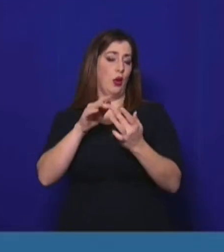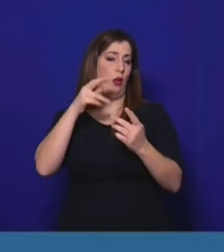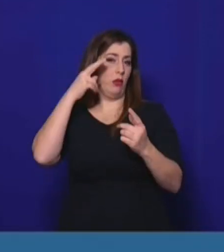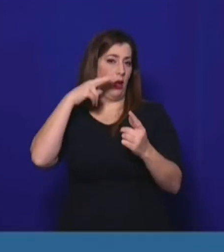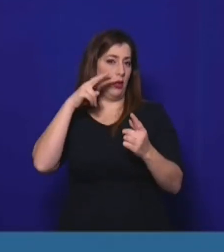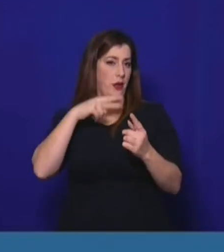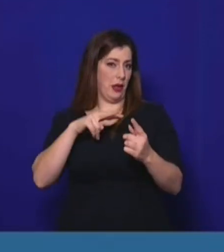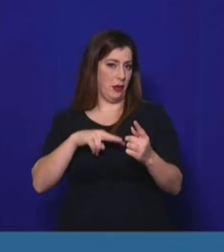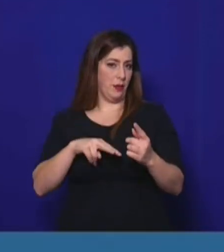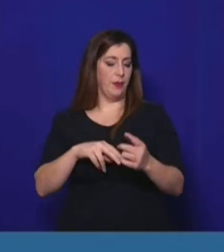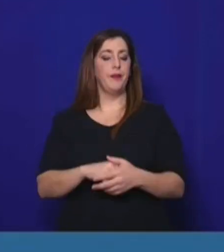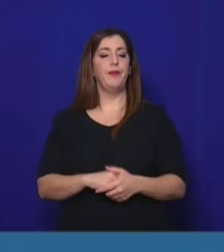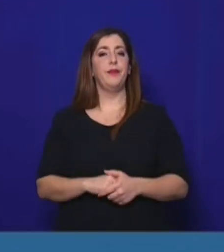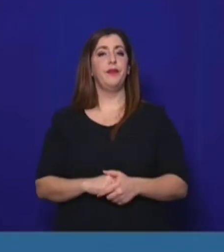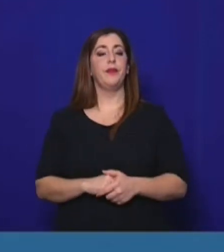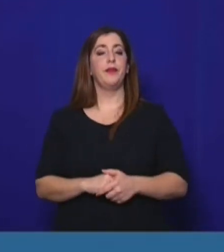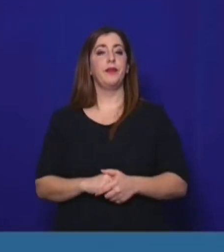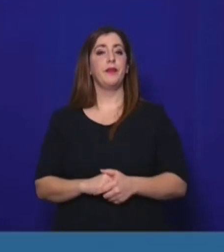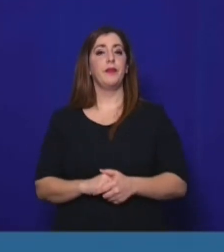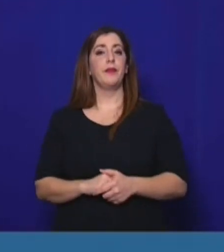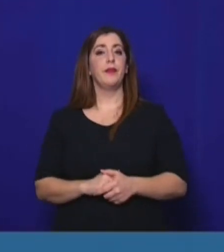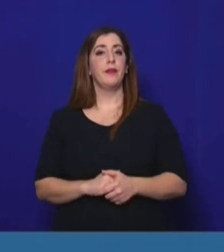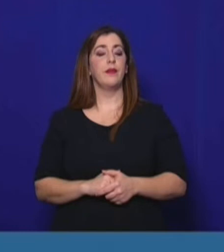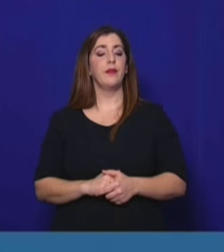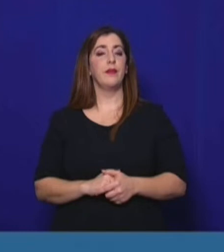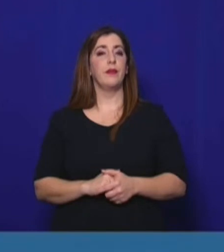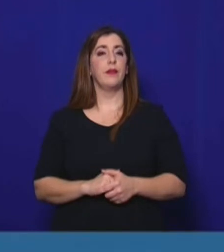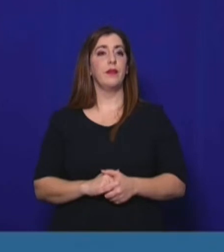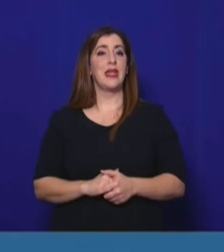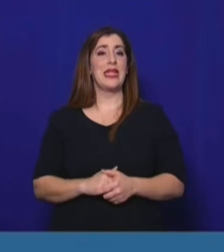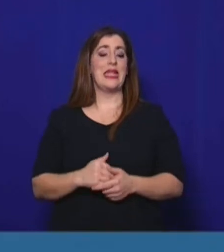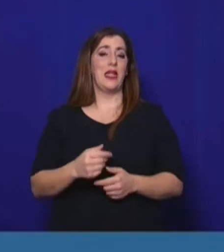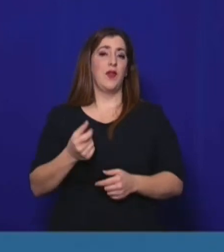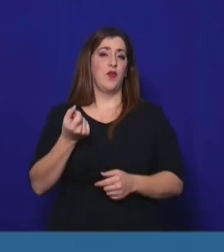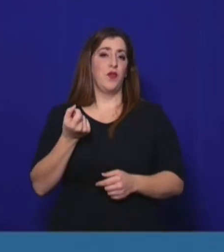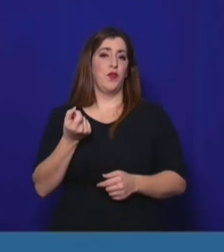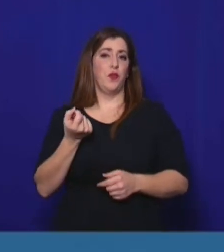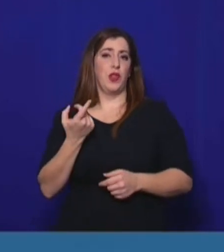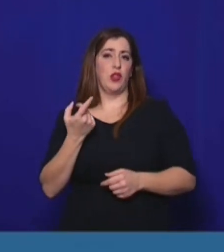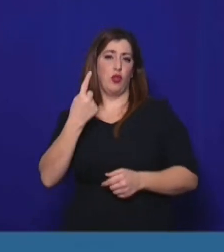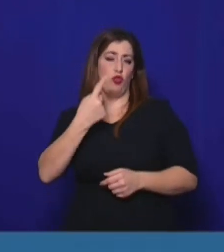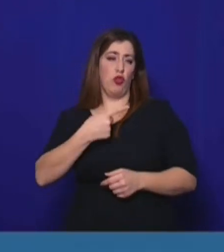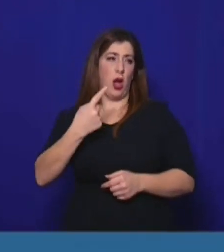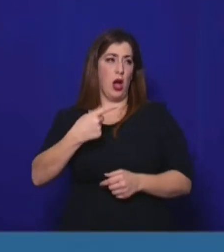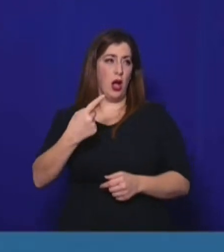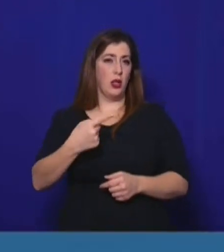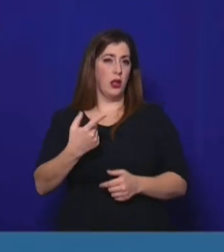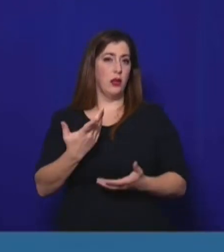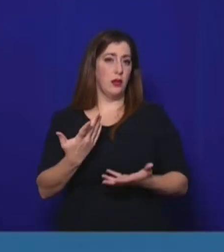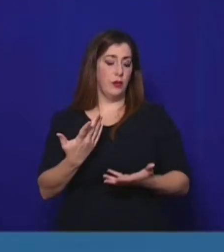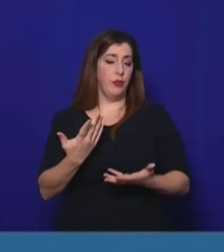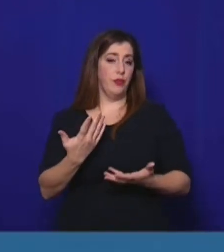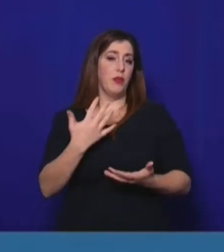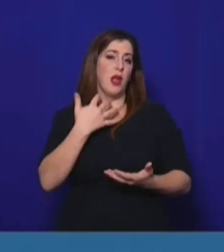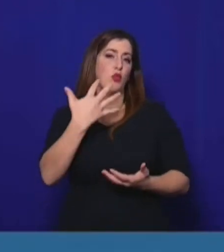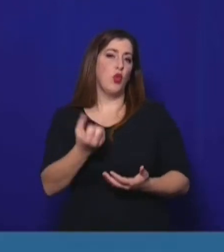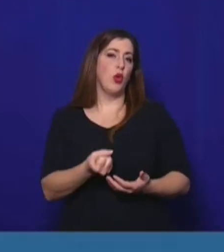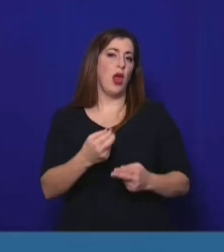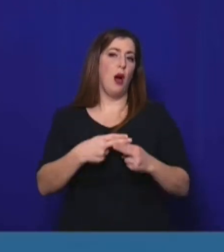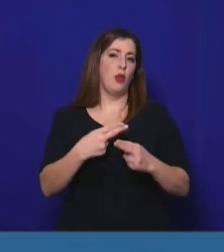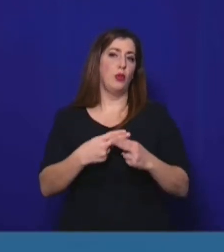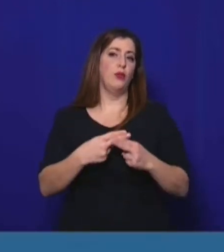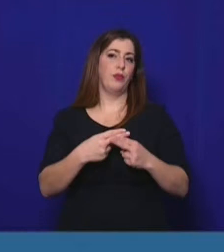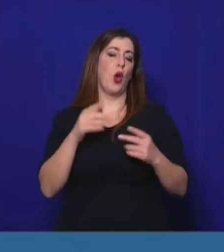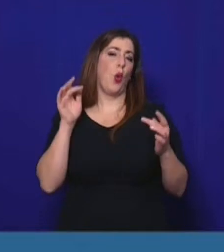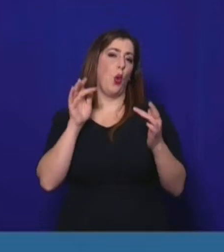tracing f'dawn il-postijiet. Il-każijiet li kellna dawn l-aħħar ġranet ma kienx hemm bżonn contact tracing fl-iskejjel